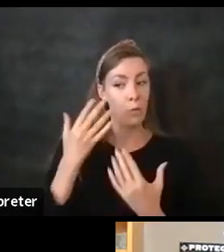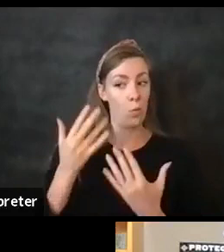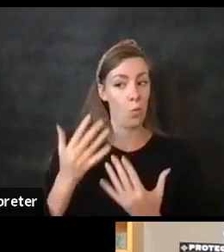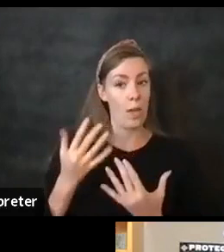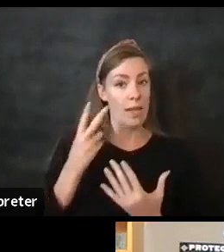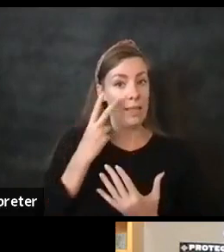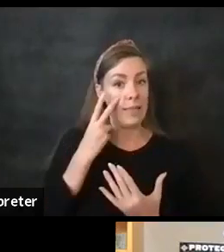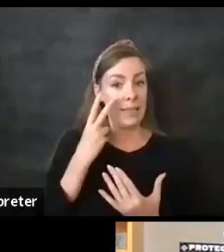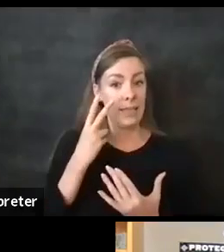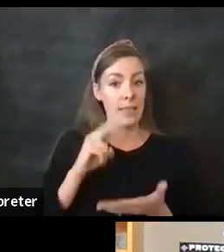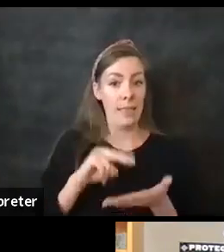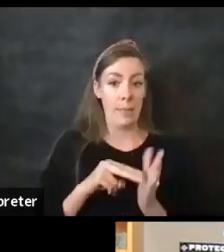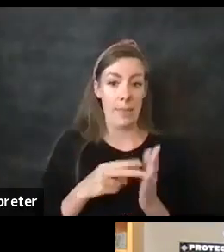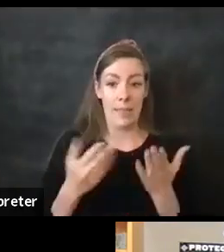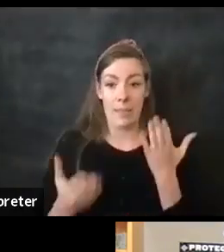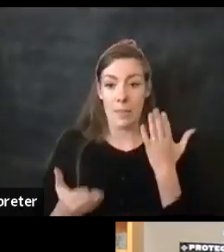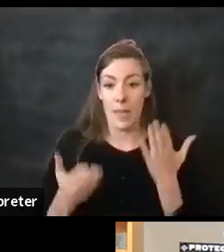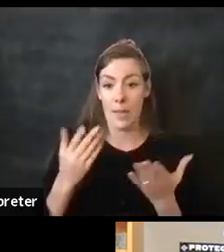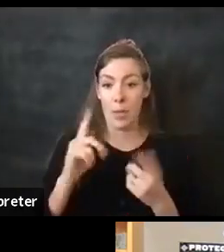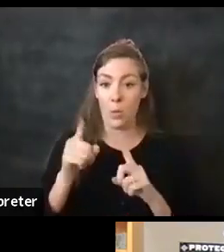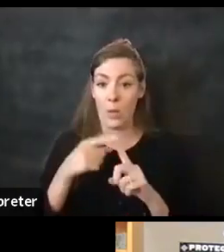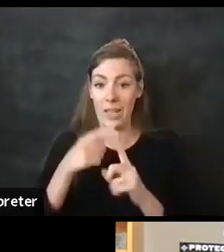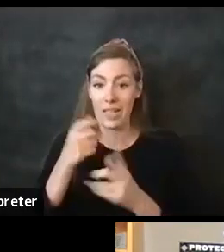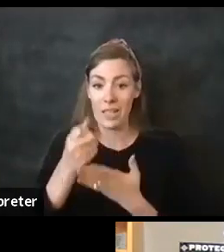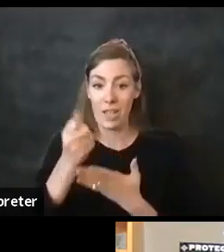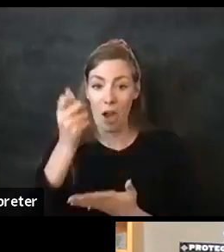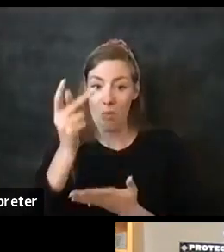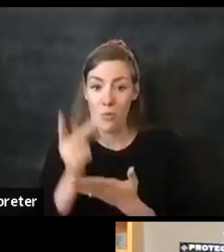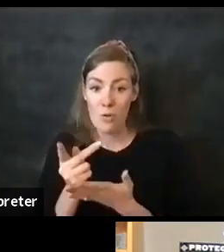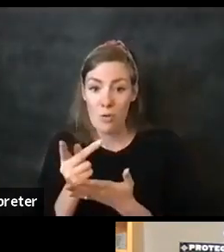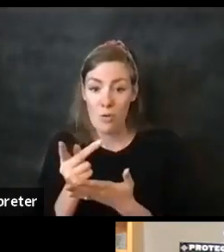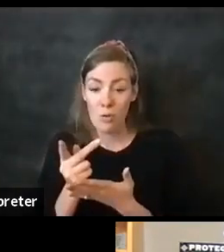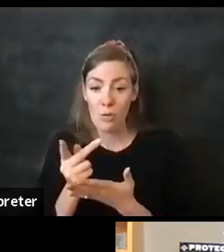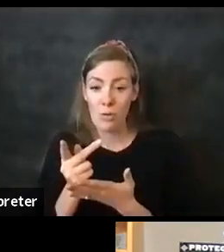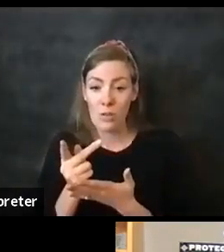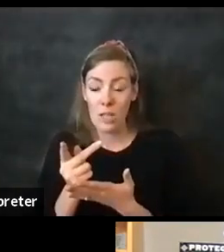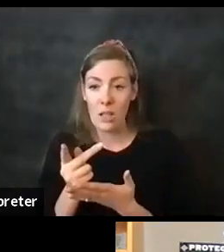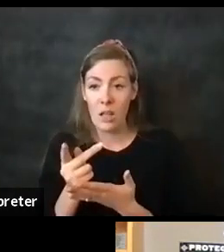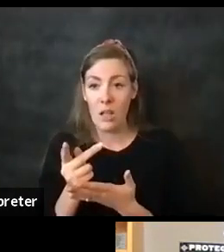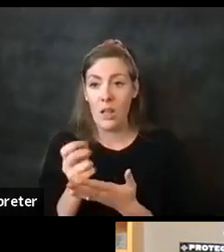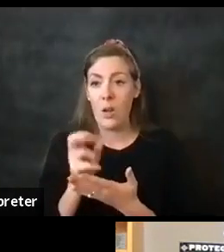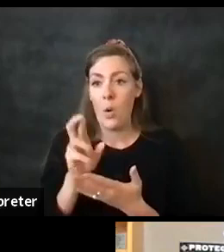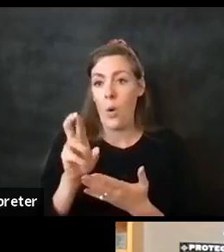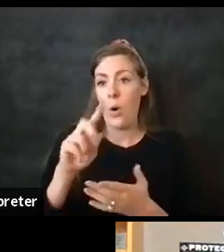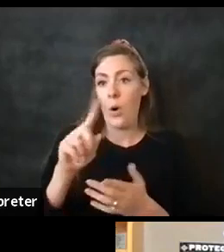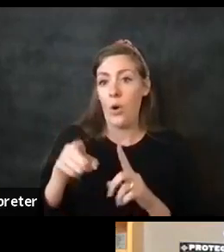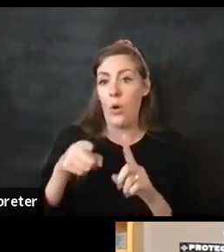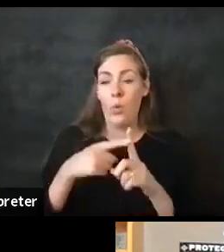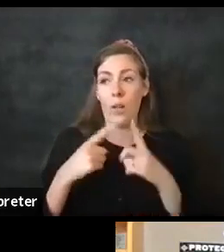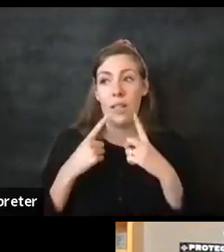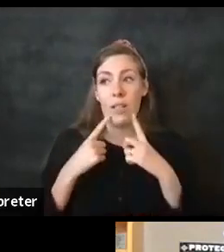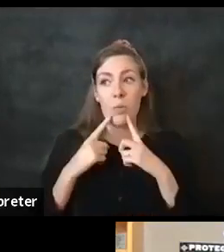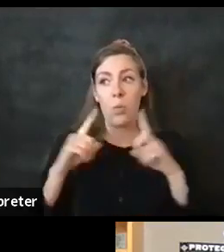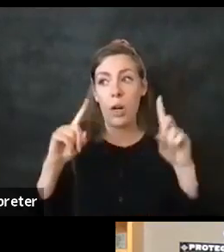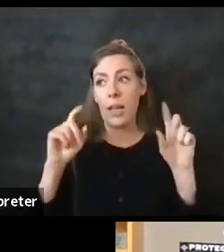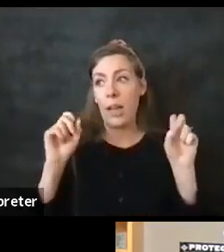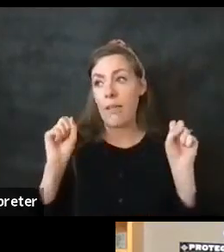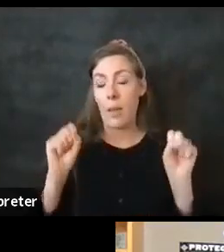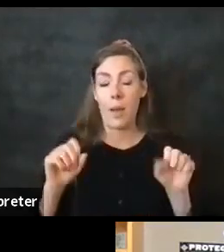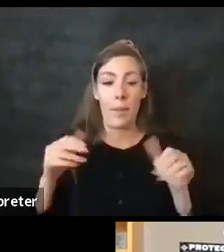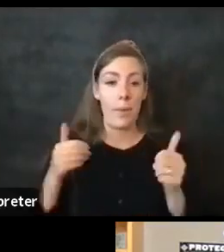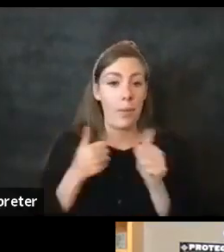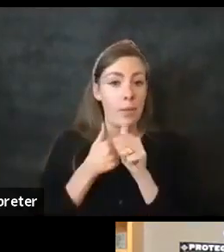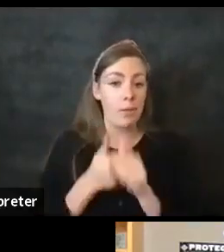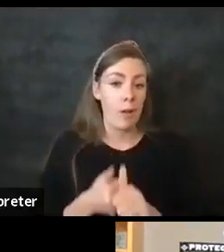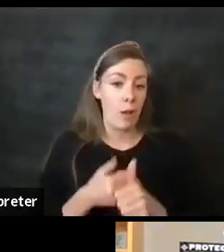once it's approved and they see it's going into kids and it's working, that they may go right along with that. So we're hoping it won't be